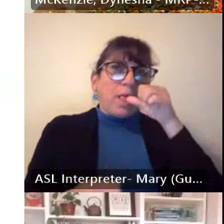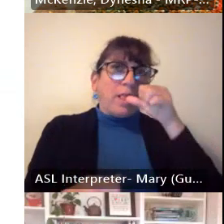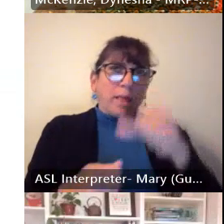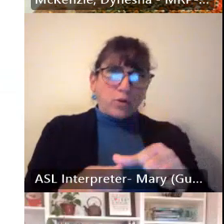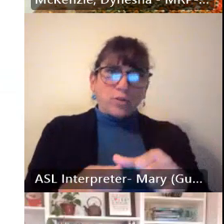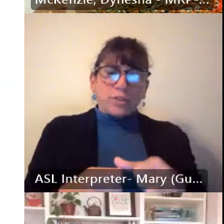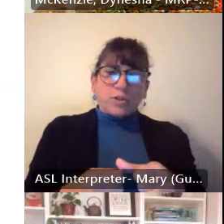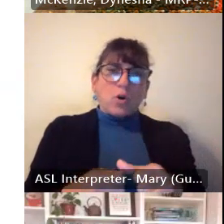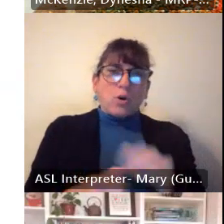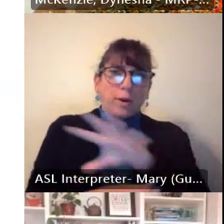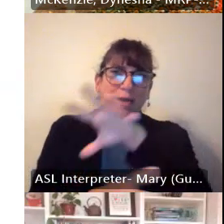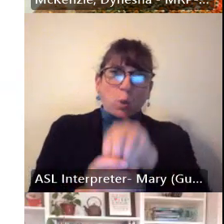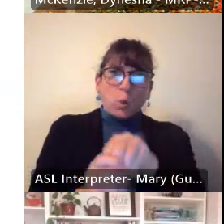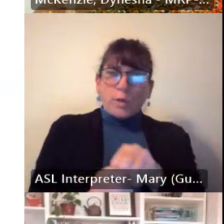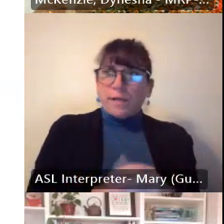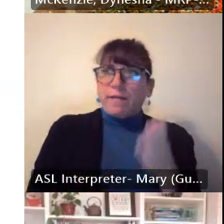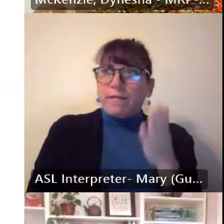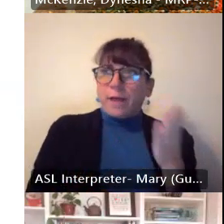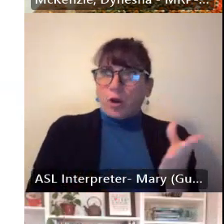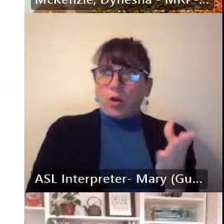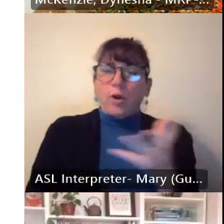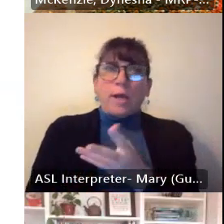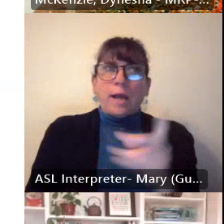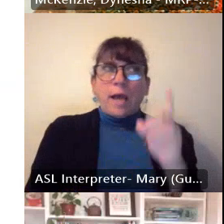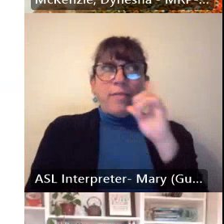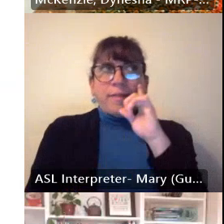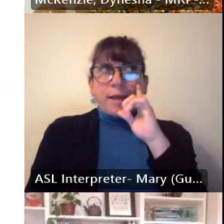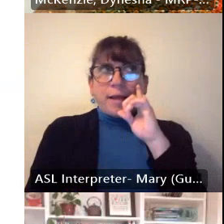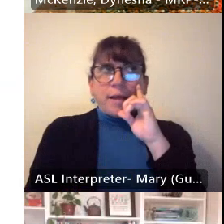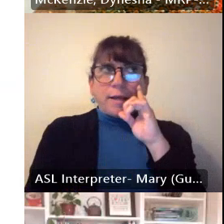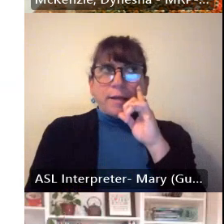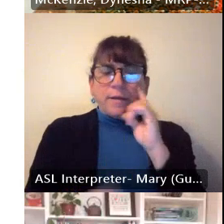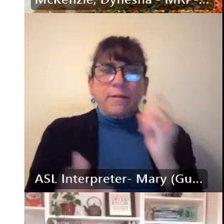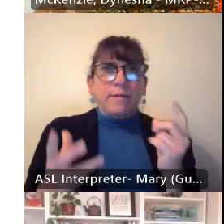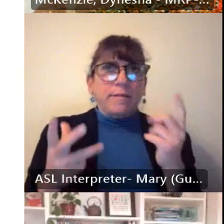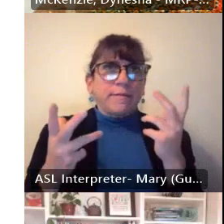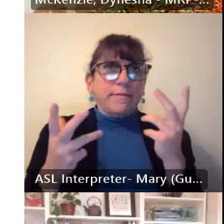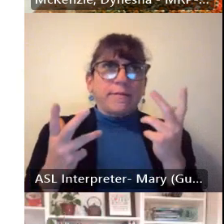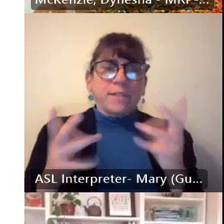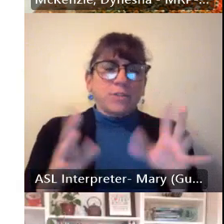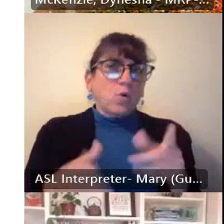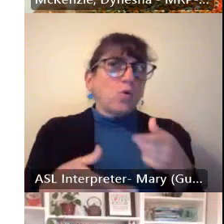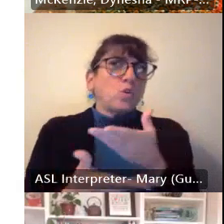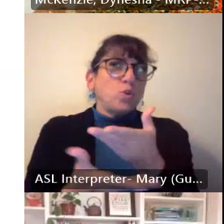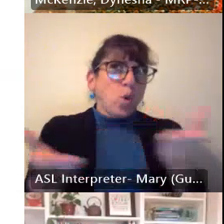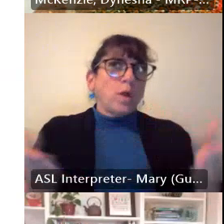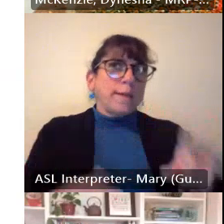here. And I think that's all you guys need for the moment.